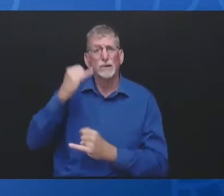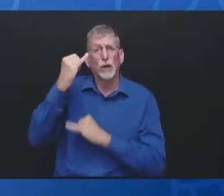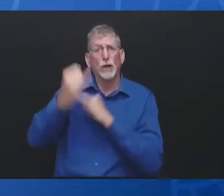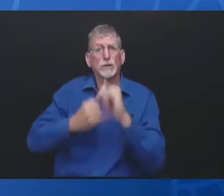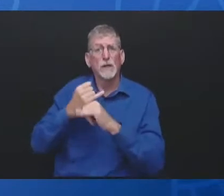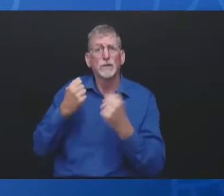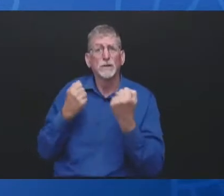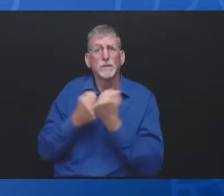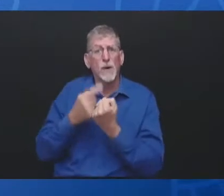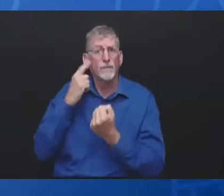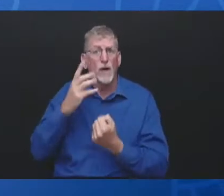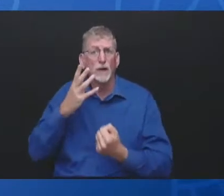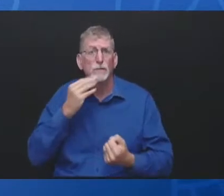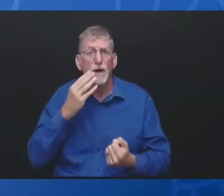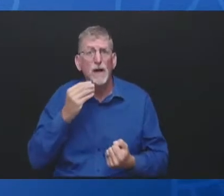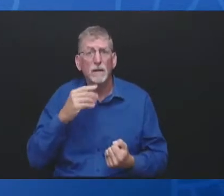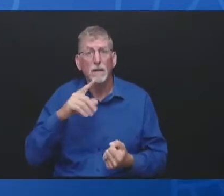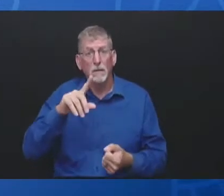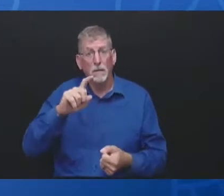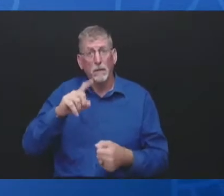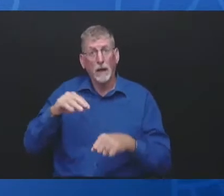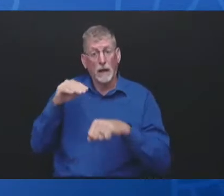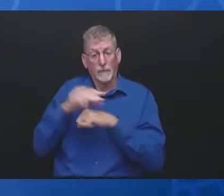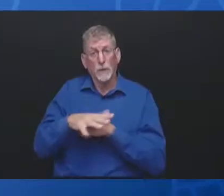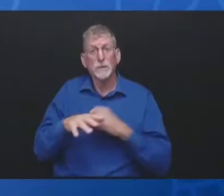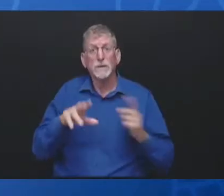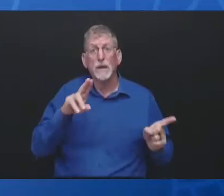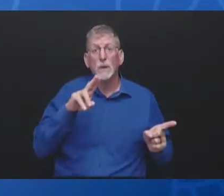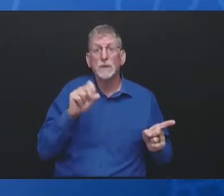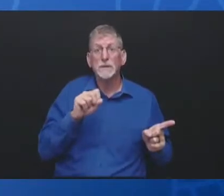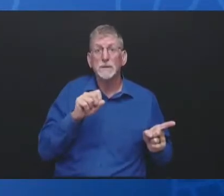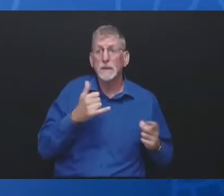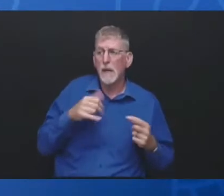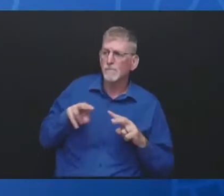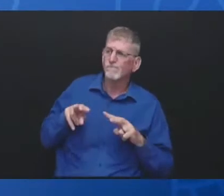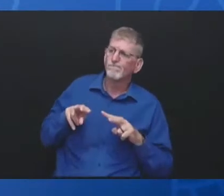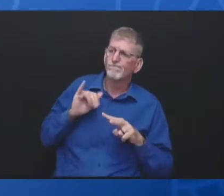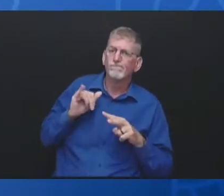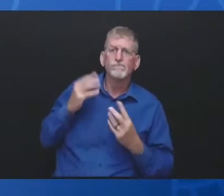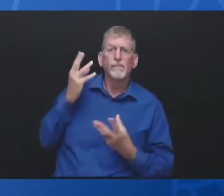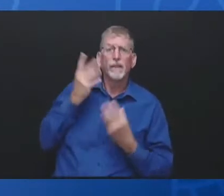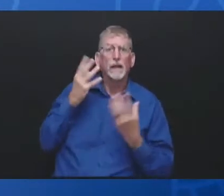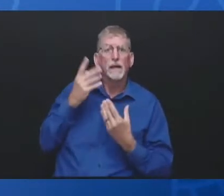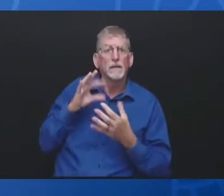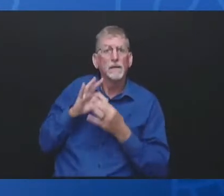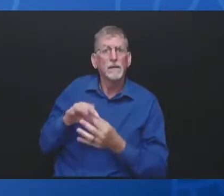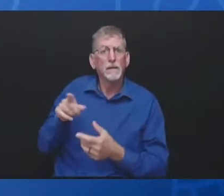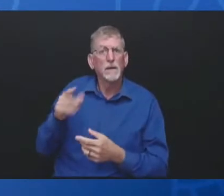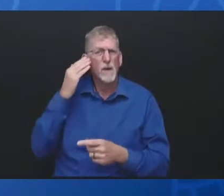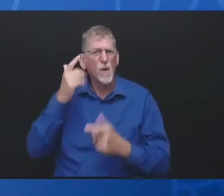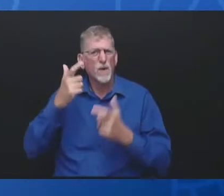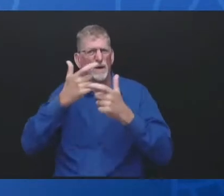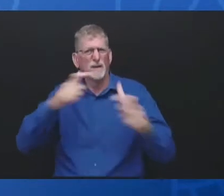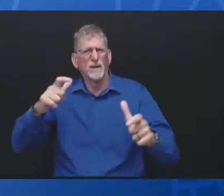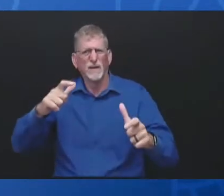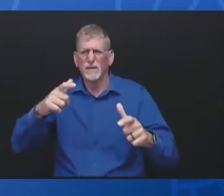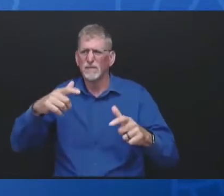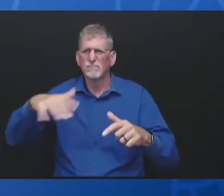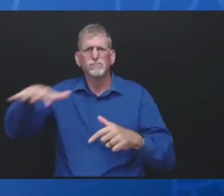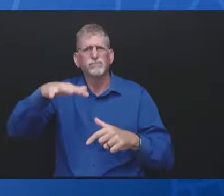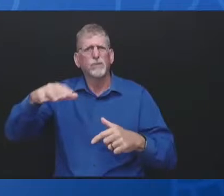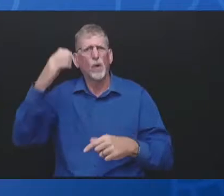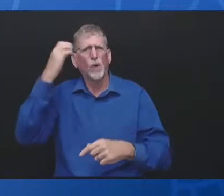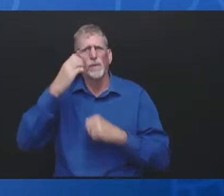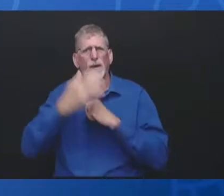about this? That one of the main European countries backing Israel is again, Chancellor Merz